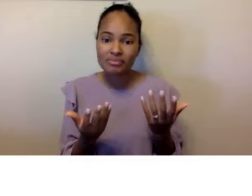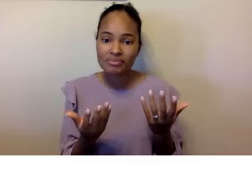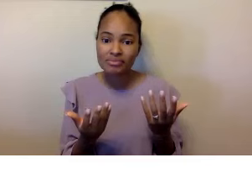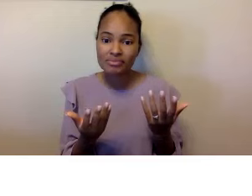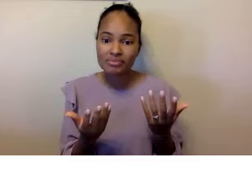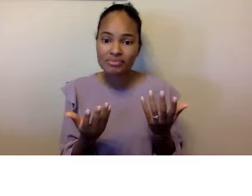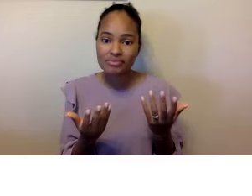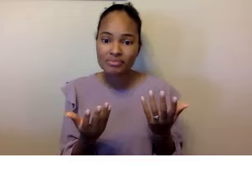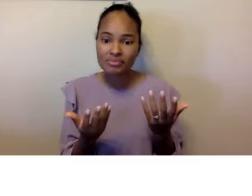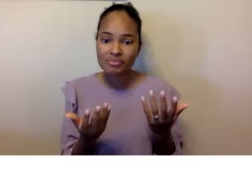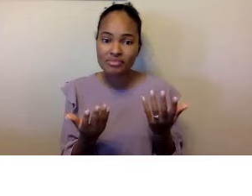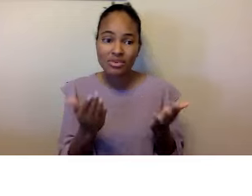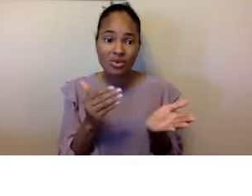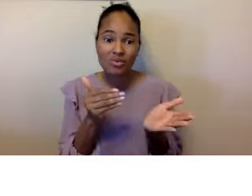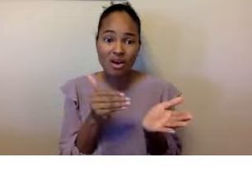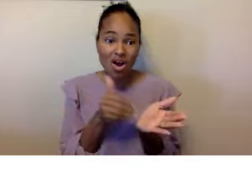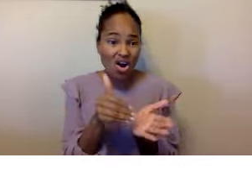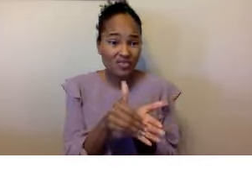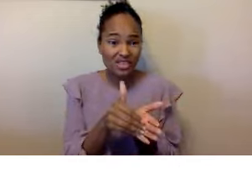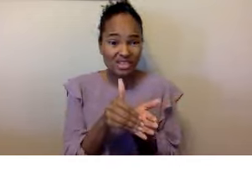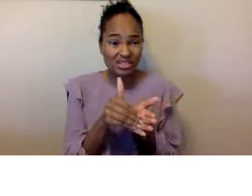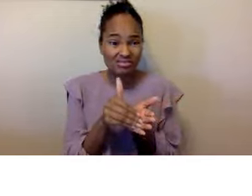many times it was just different.